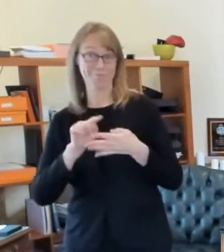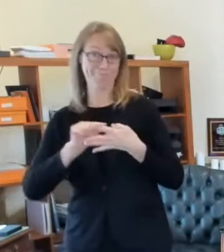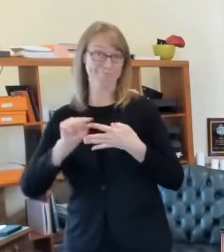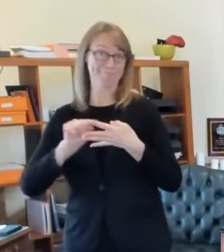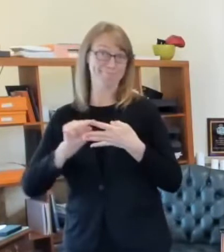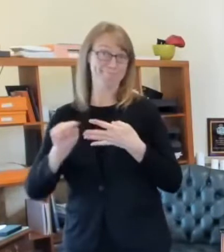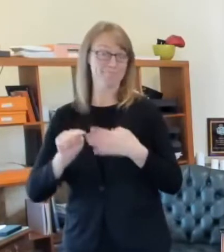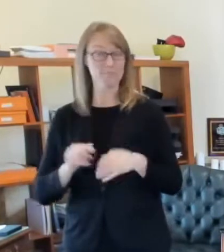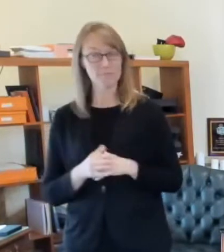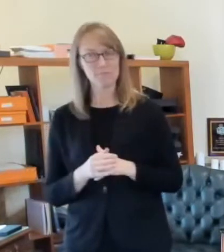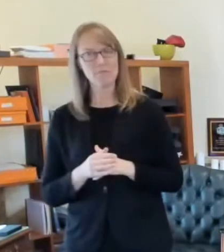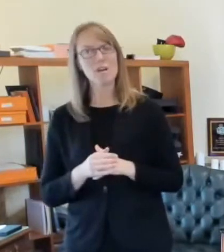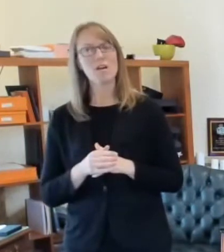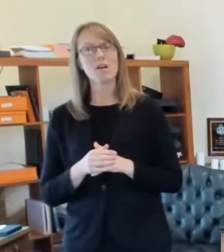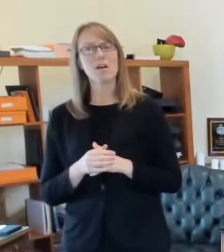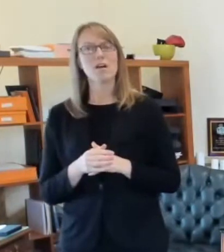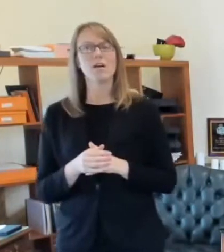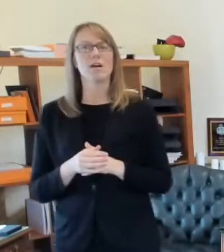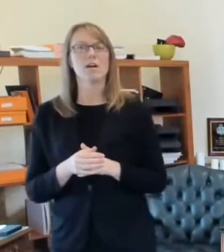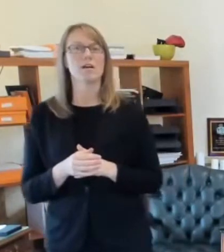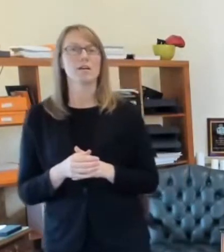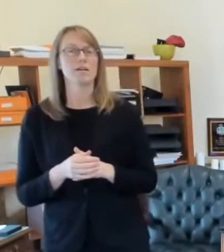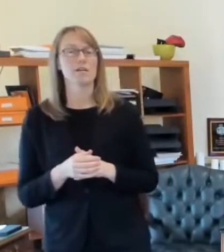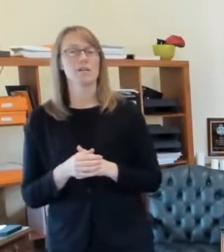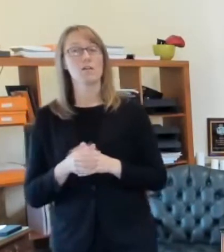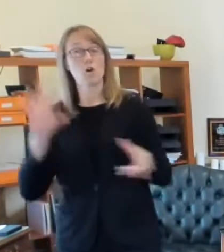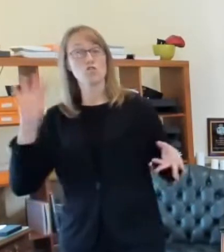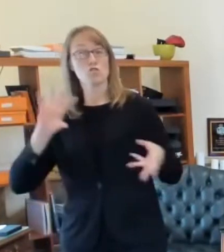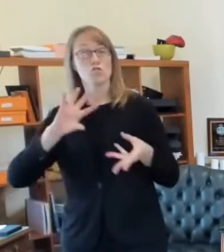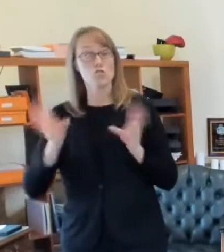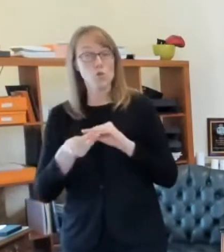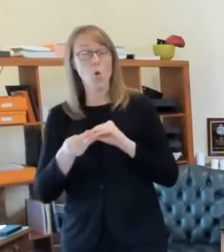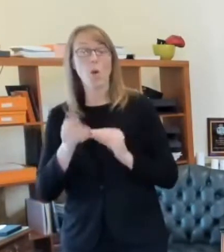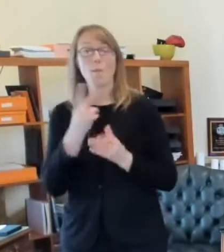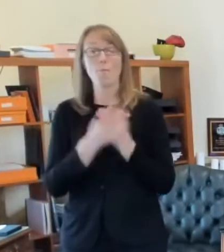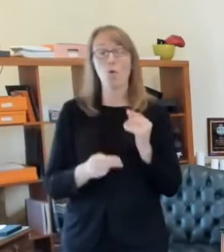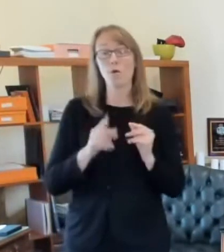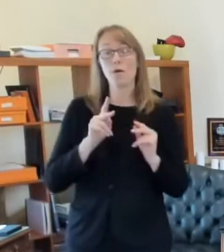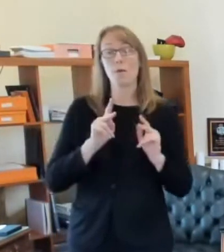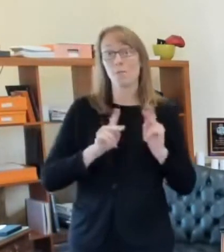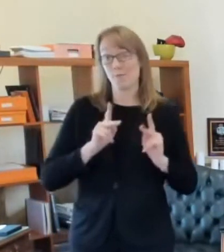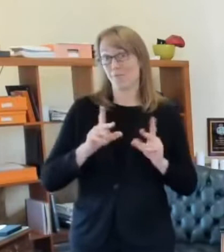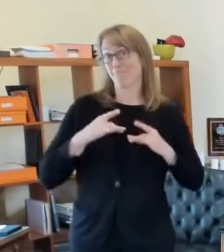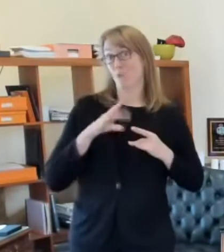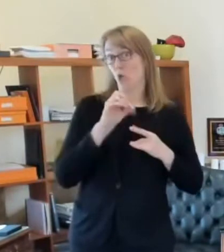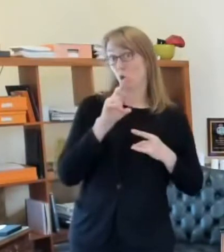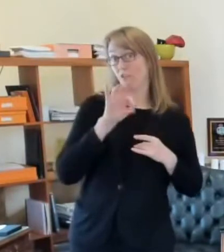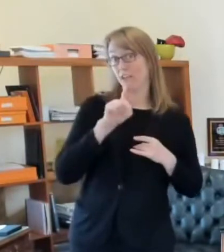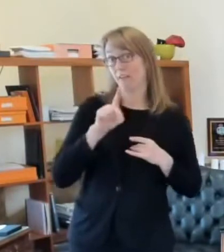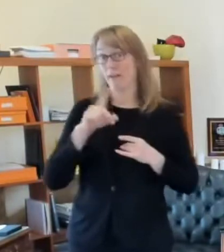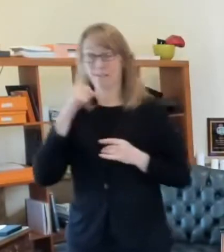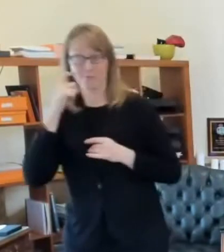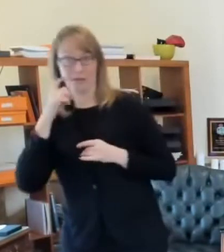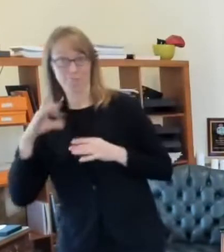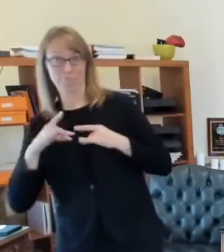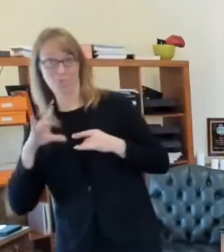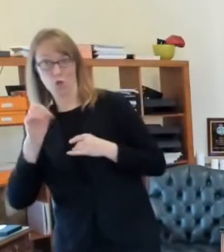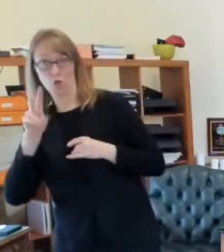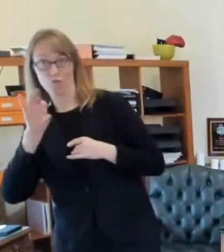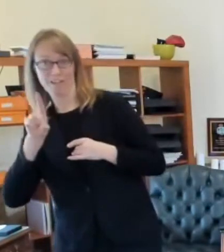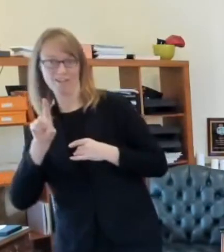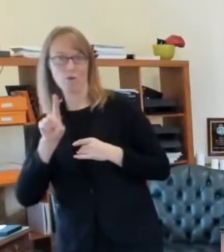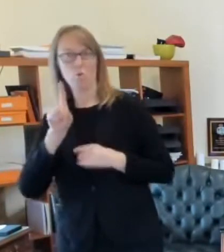of positive and suspected positive people in the hospital, up to almost 1,100 people. Today we're